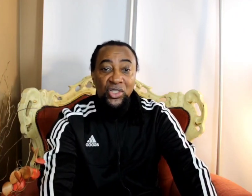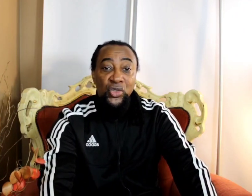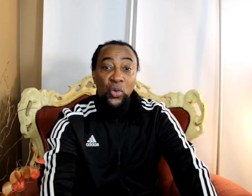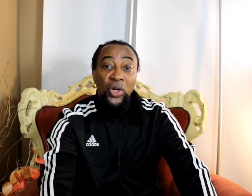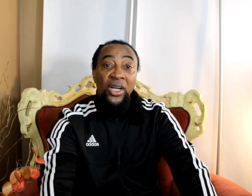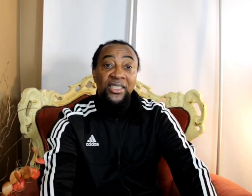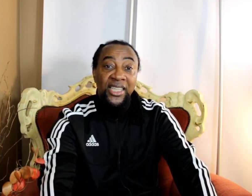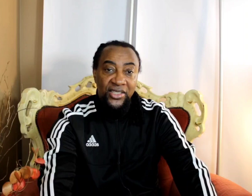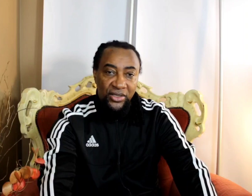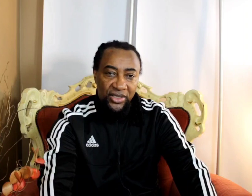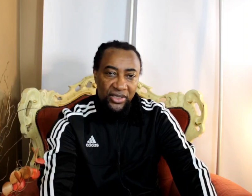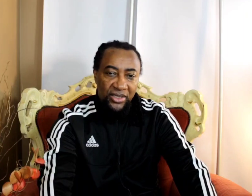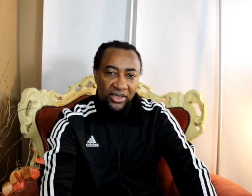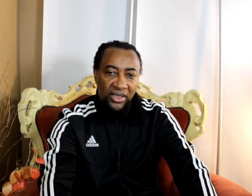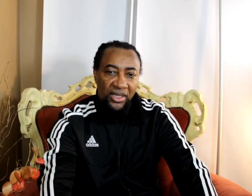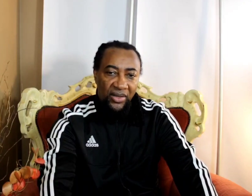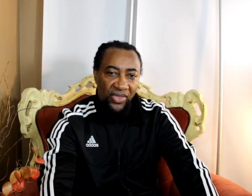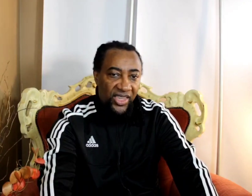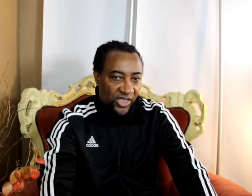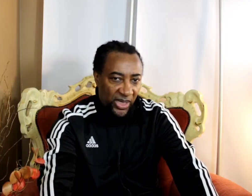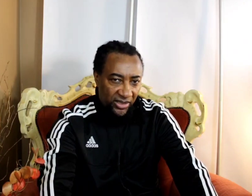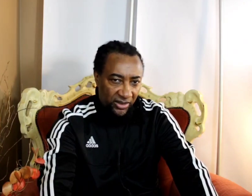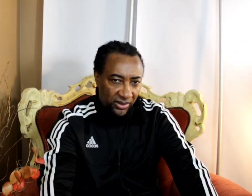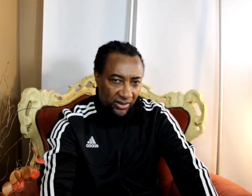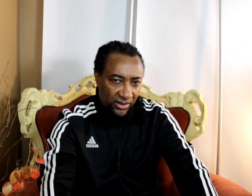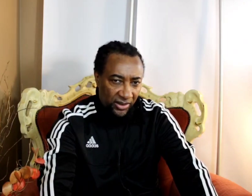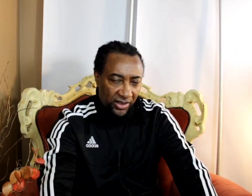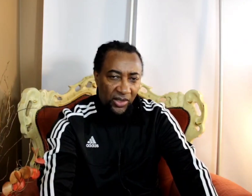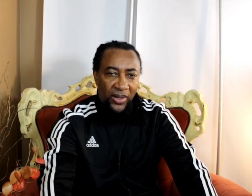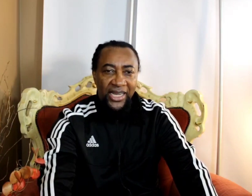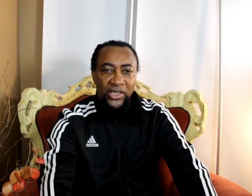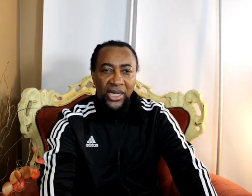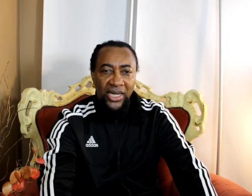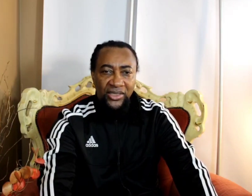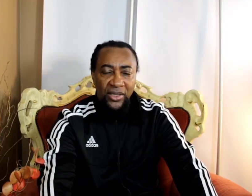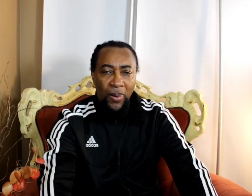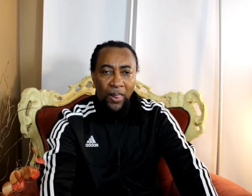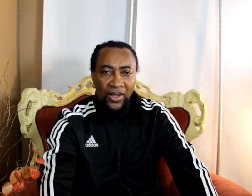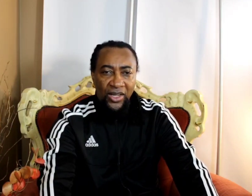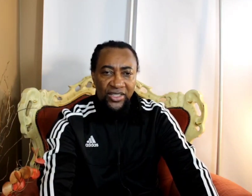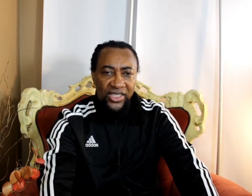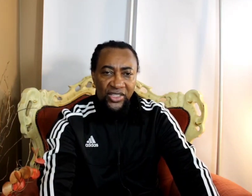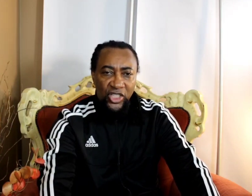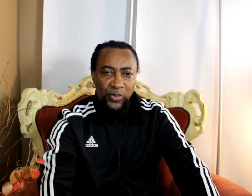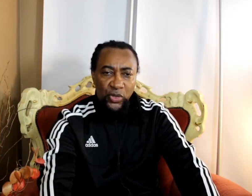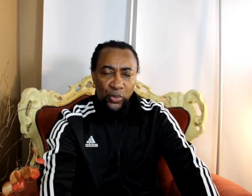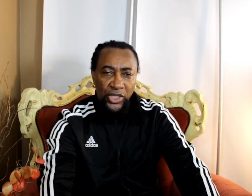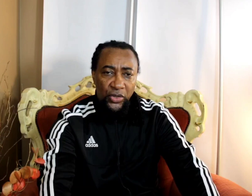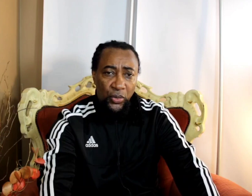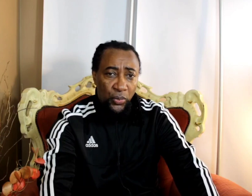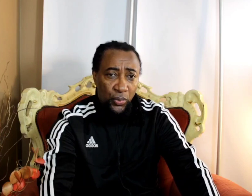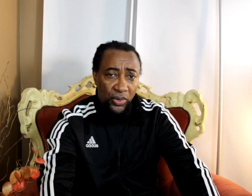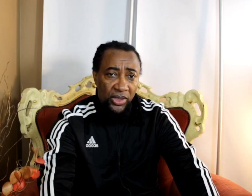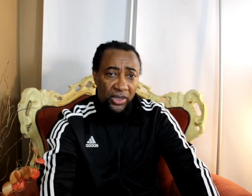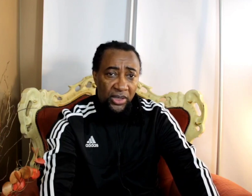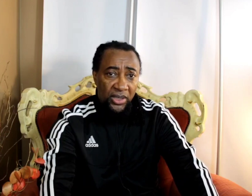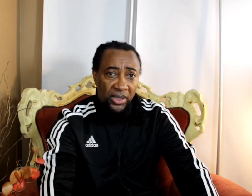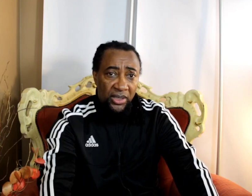that there is no consensus on this matter. Now, I had to ask, consensus between